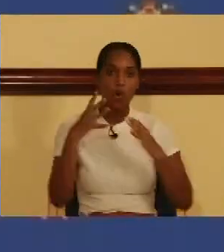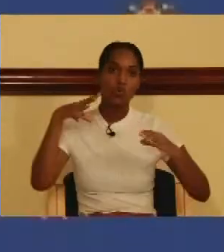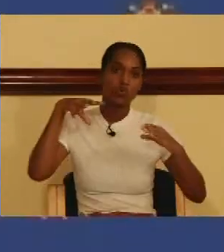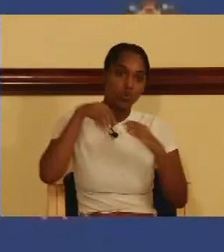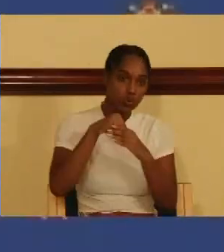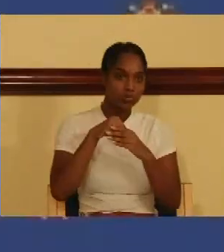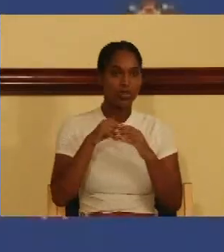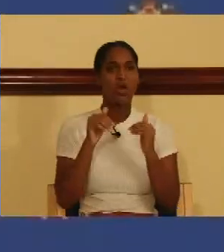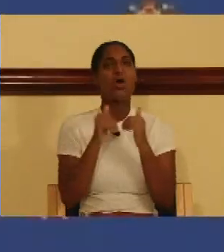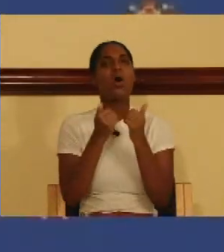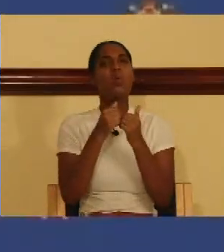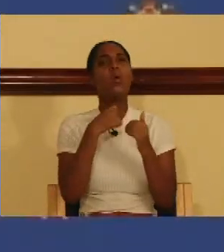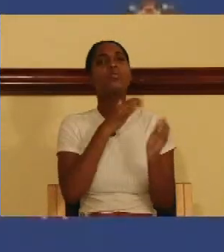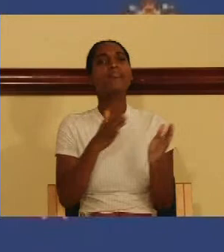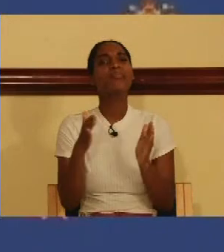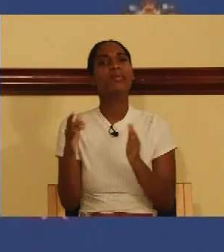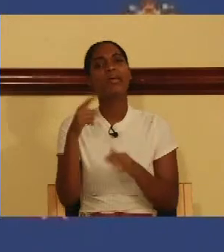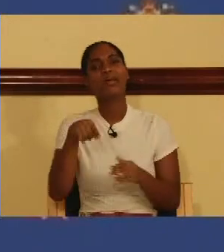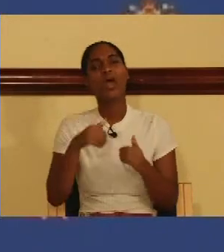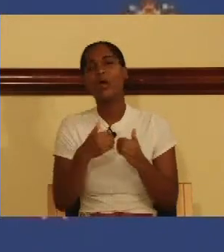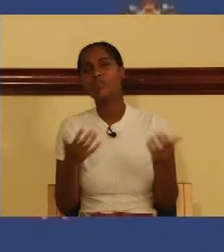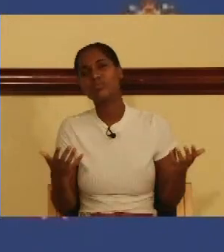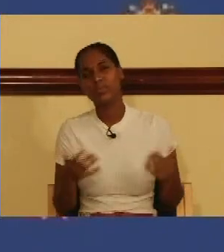work? How are we preparing them?